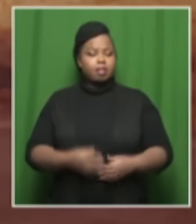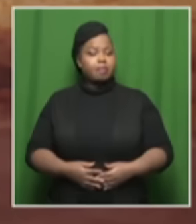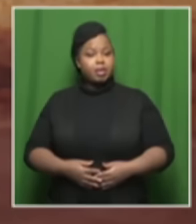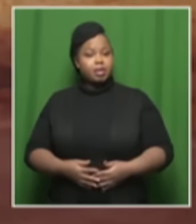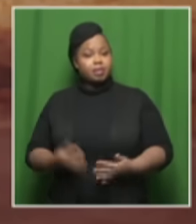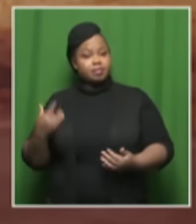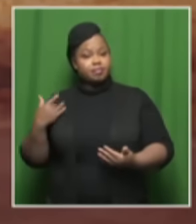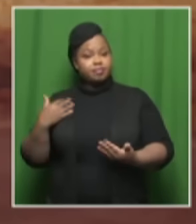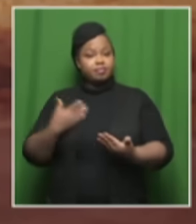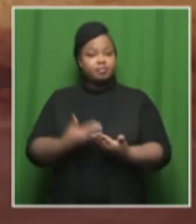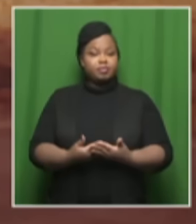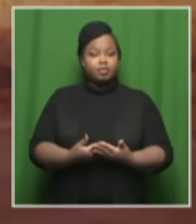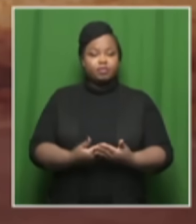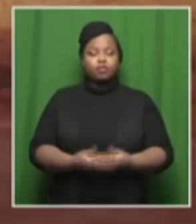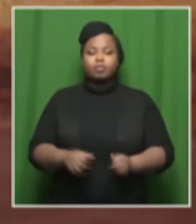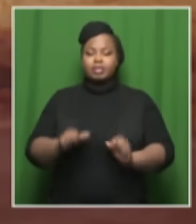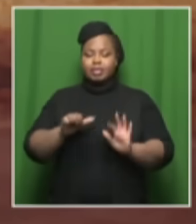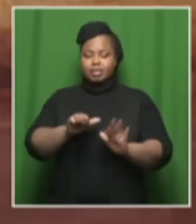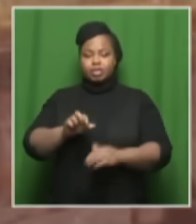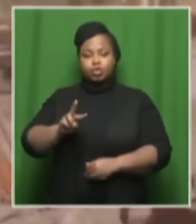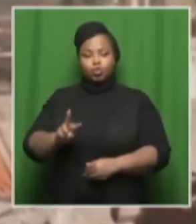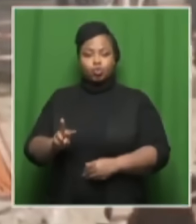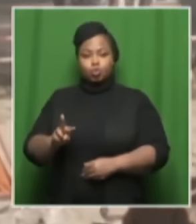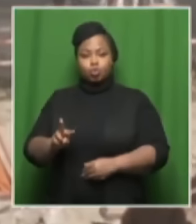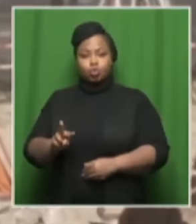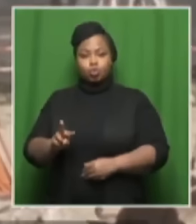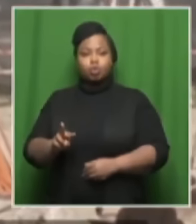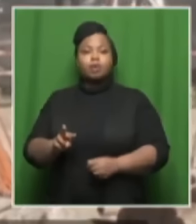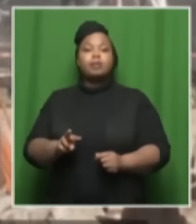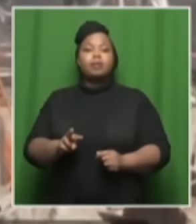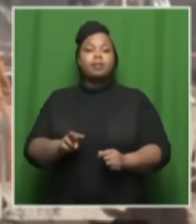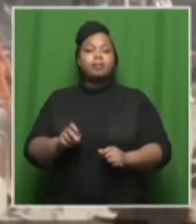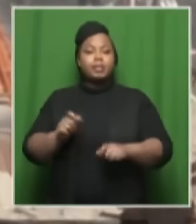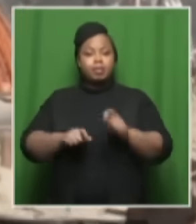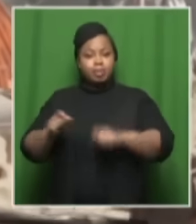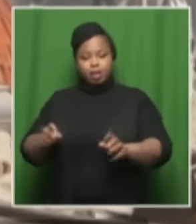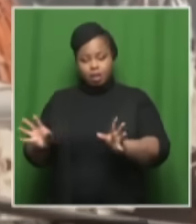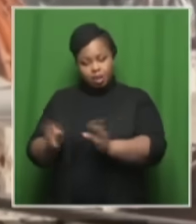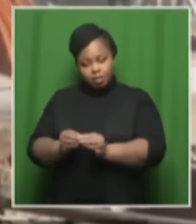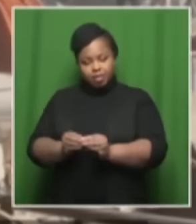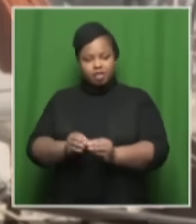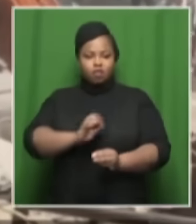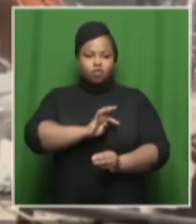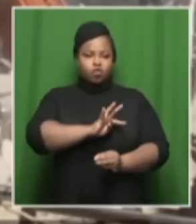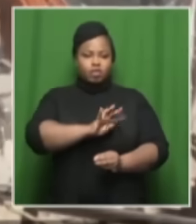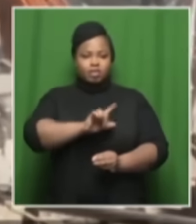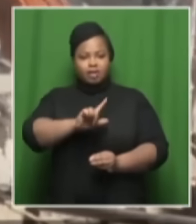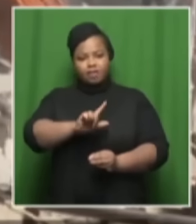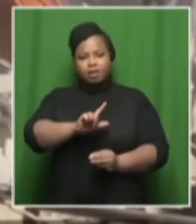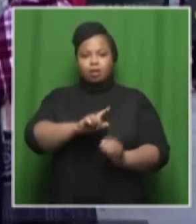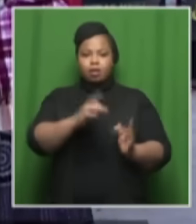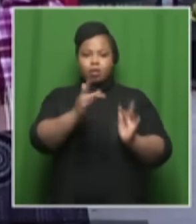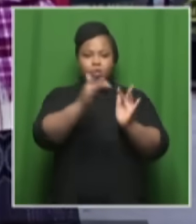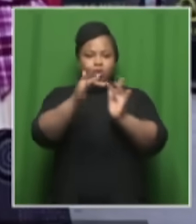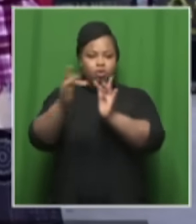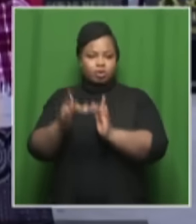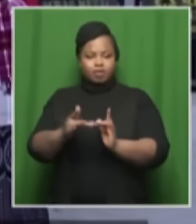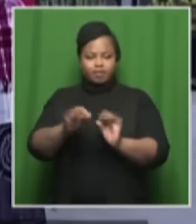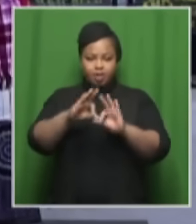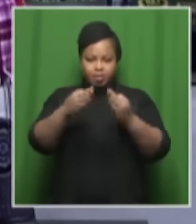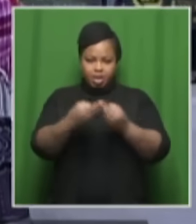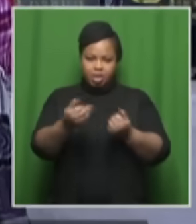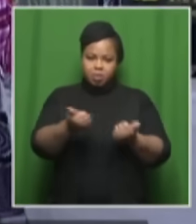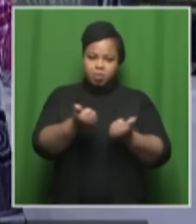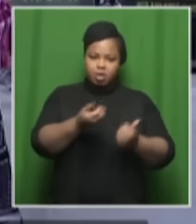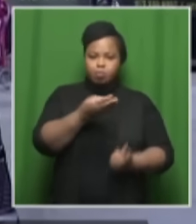far, 47 of the 62 victims, alive and deceased, have been connected to their families, and 12 of those